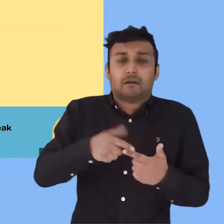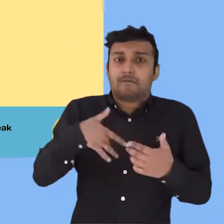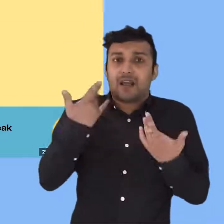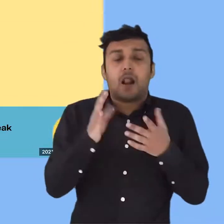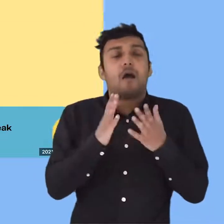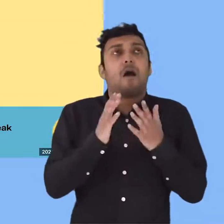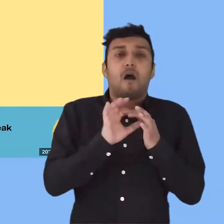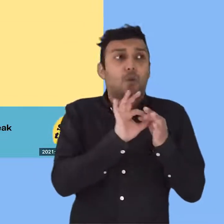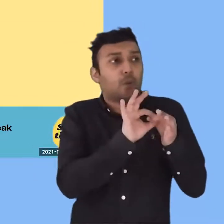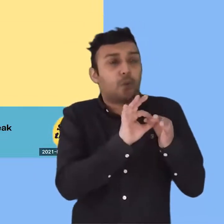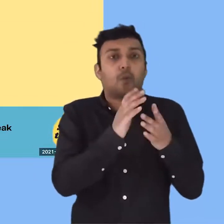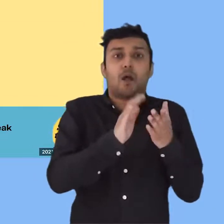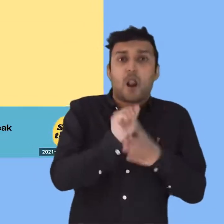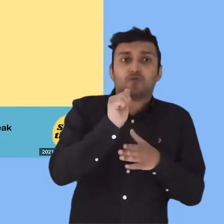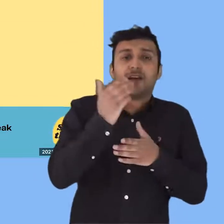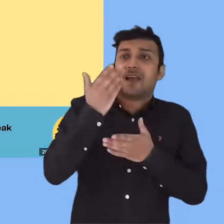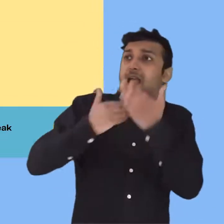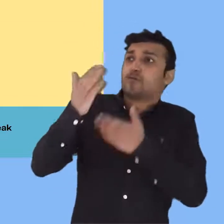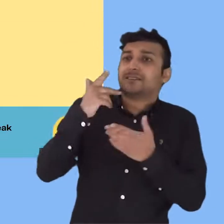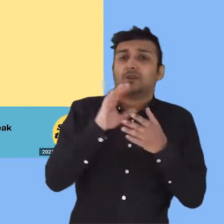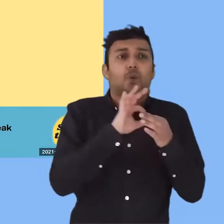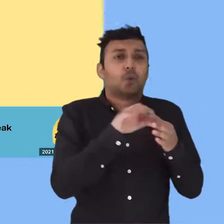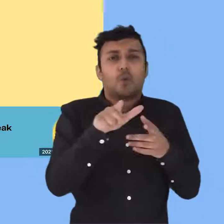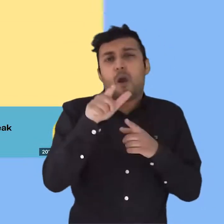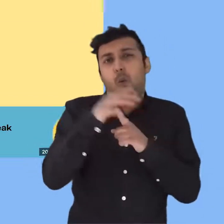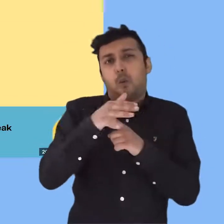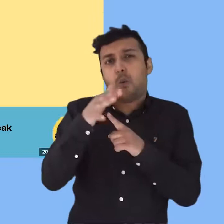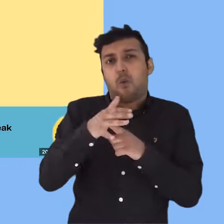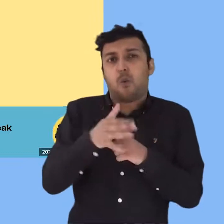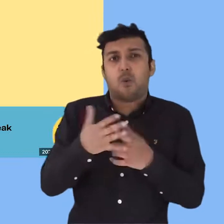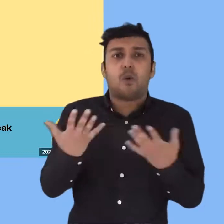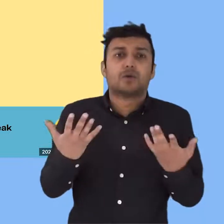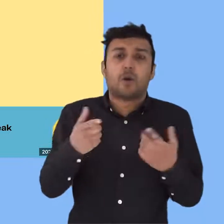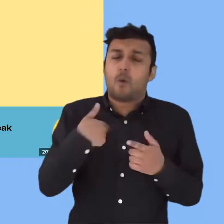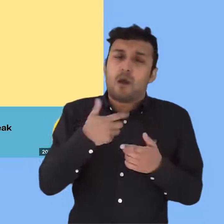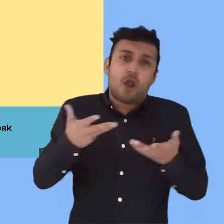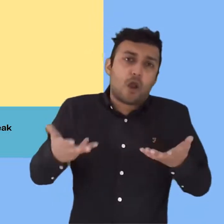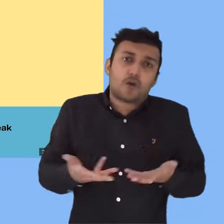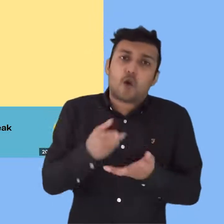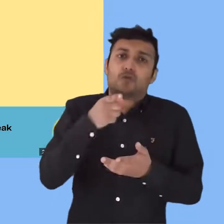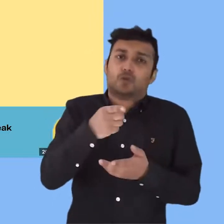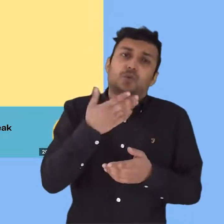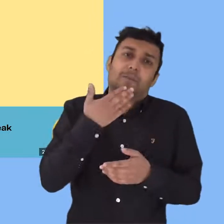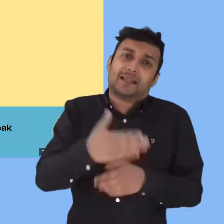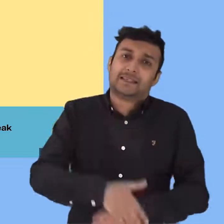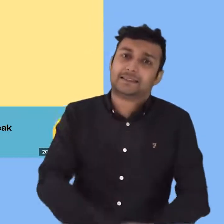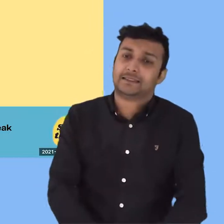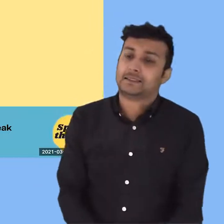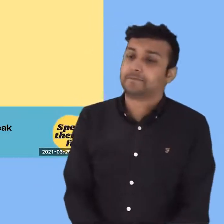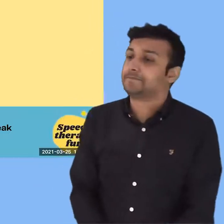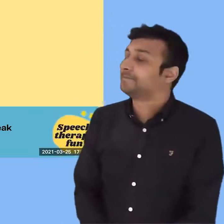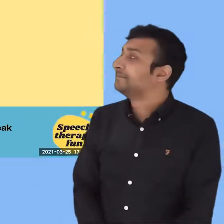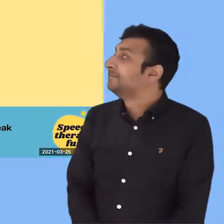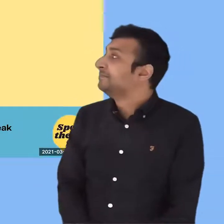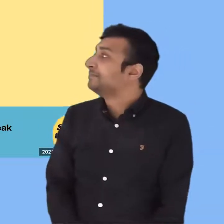their culture, to their heritage. Those are really important things. So I would encourage you to take active steps to